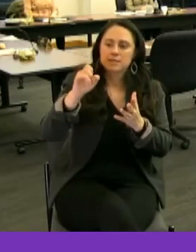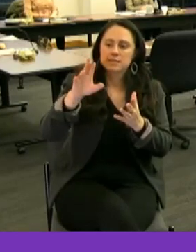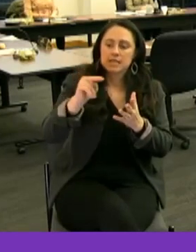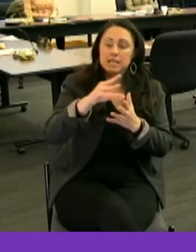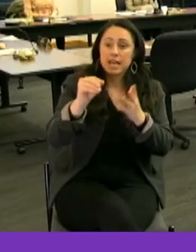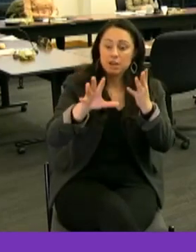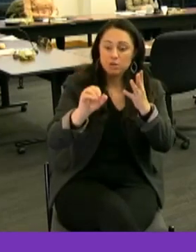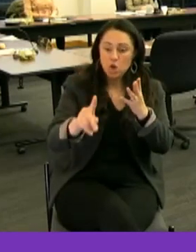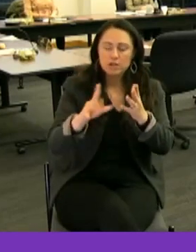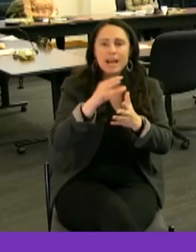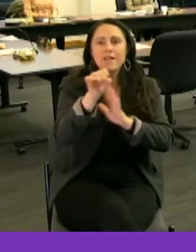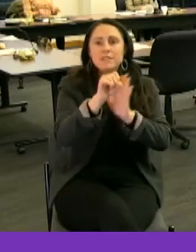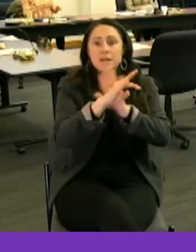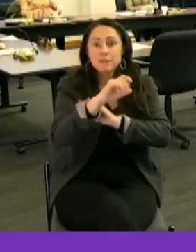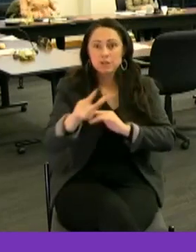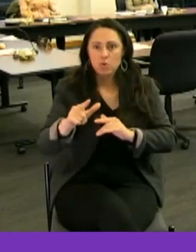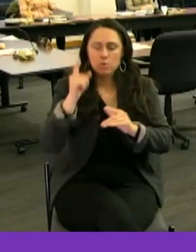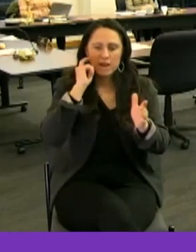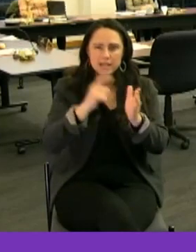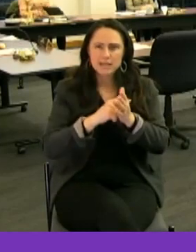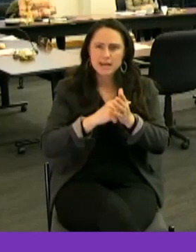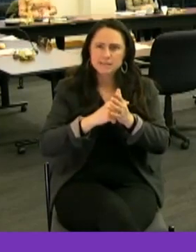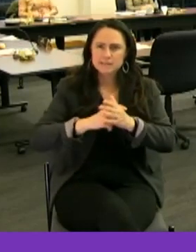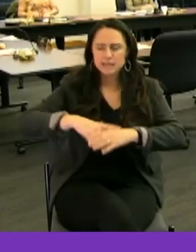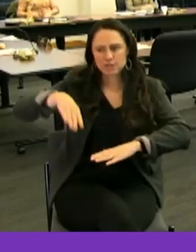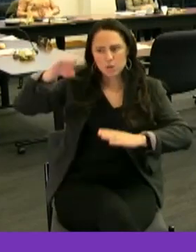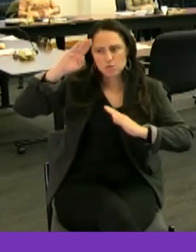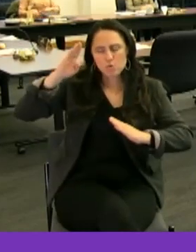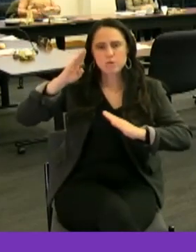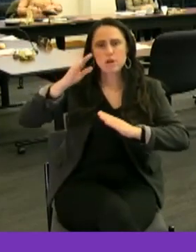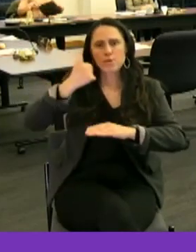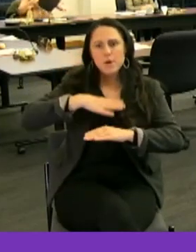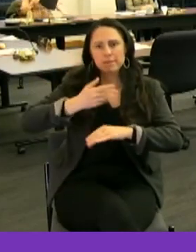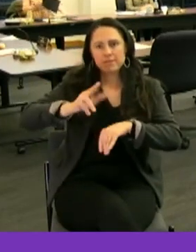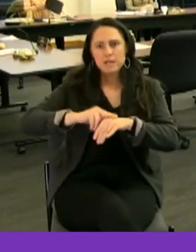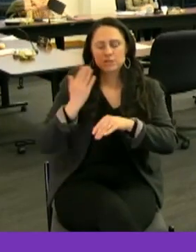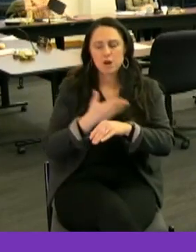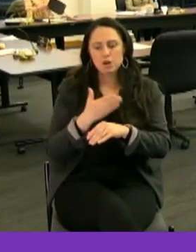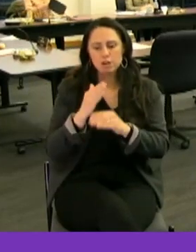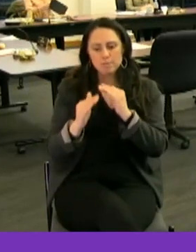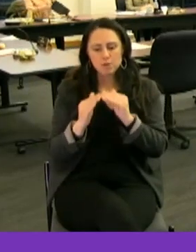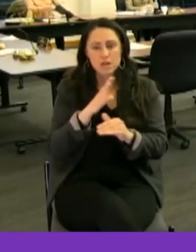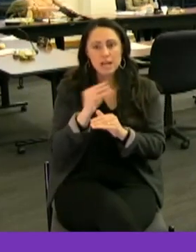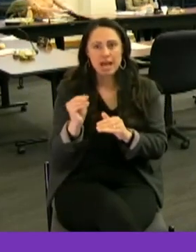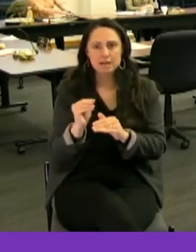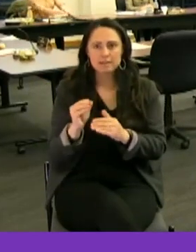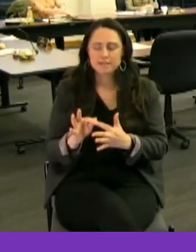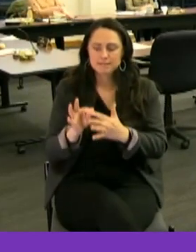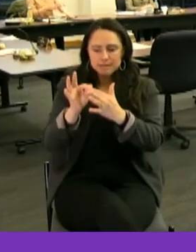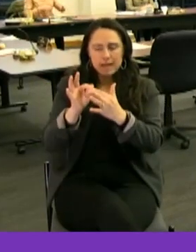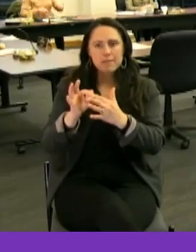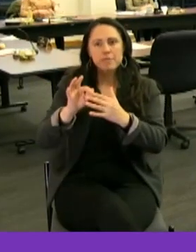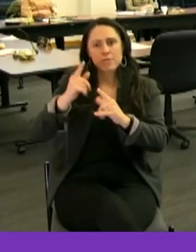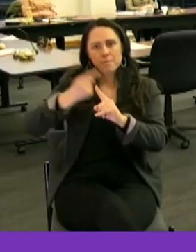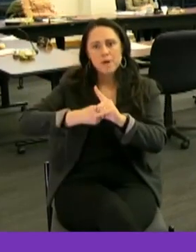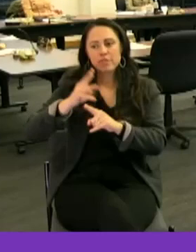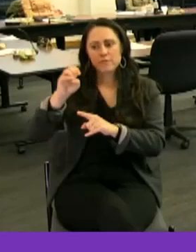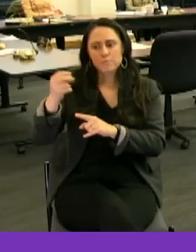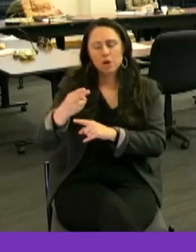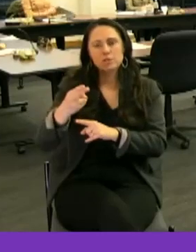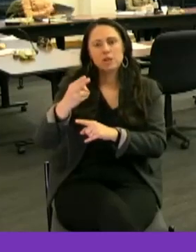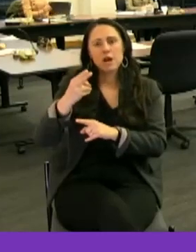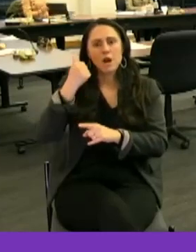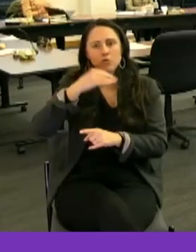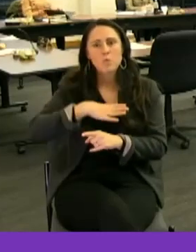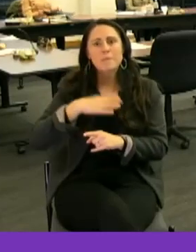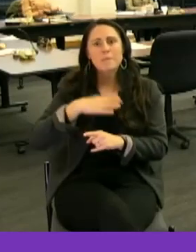Illinois hereby recognize and salute the women of our nation and community and designate the month of March as Women's History Month in Illinois Community